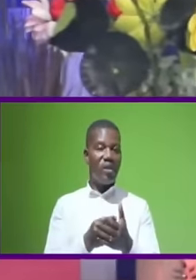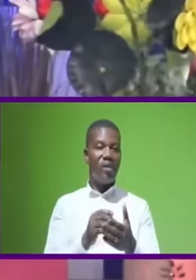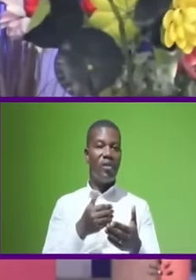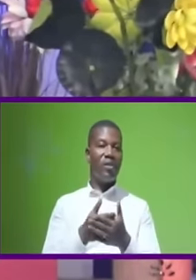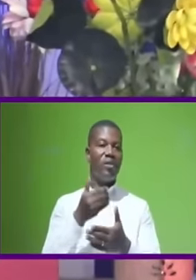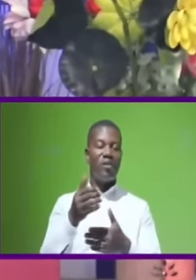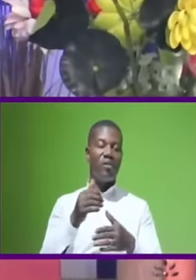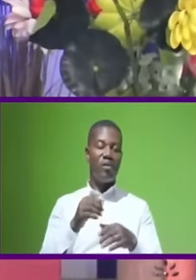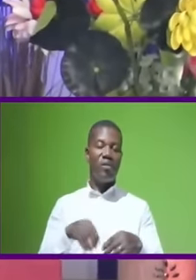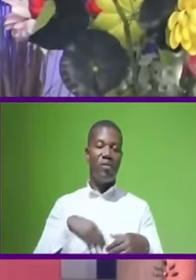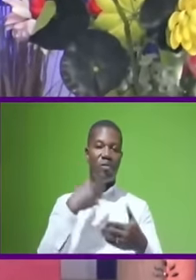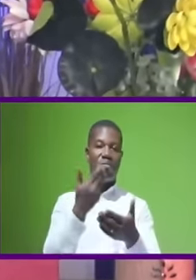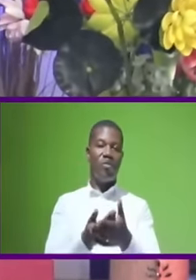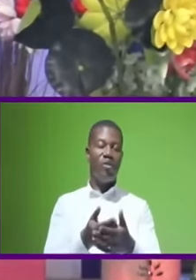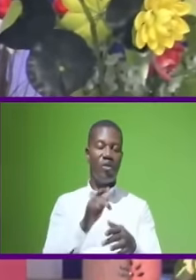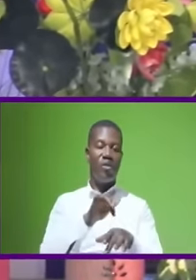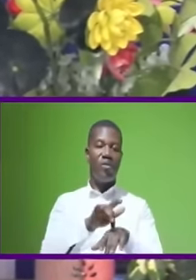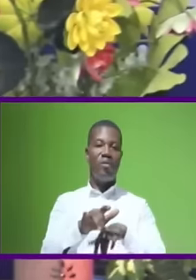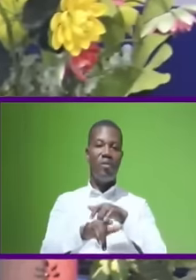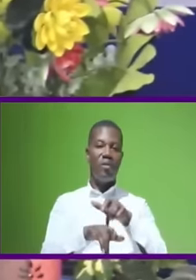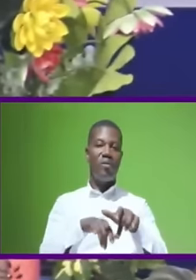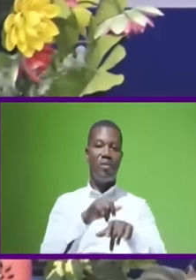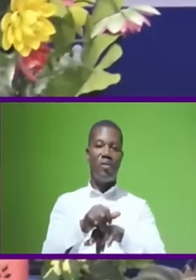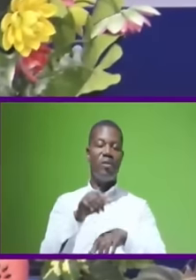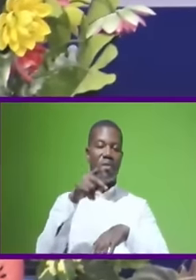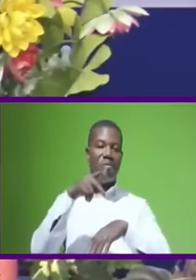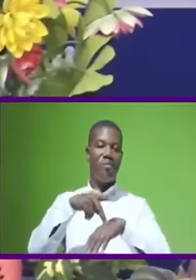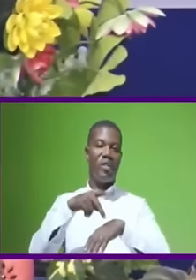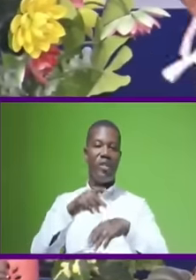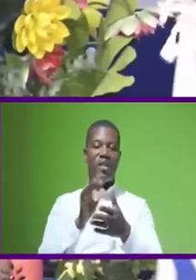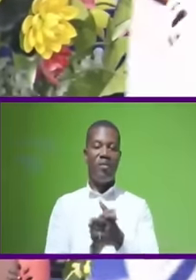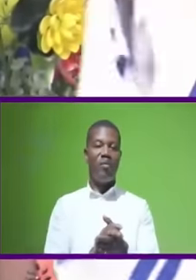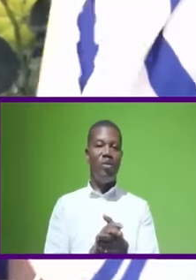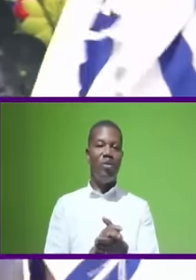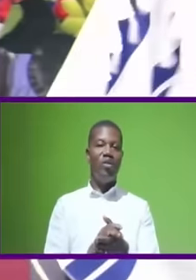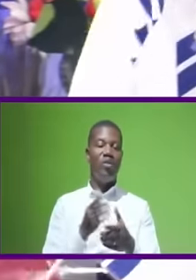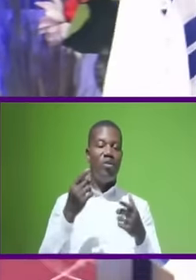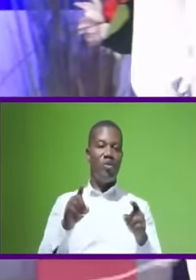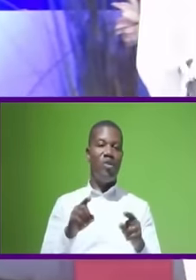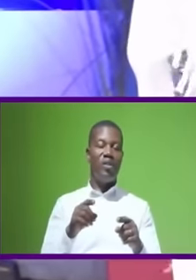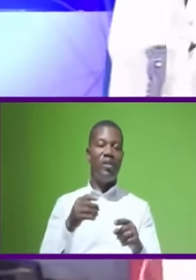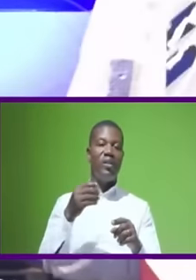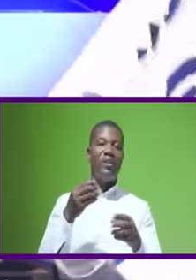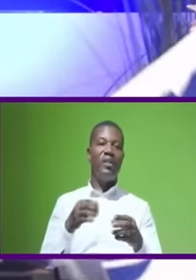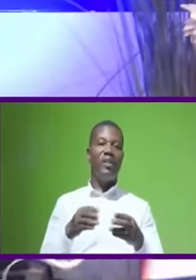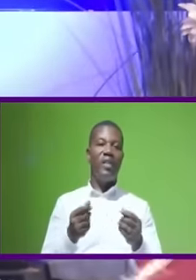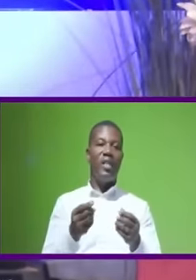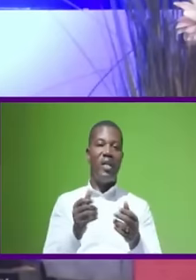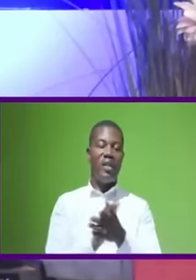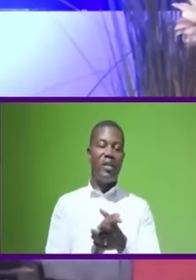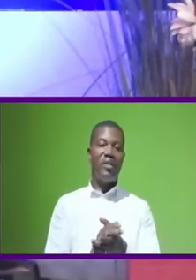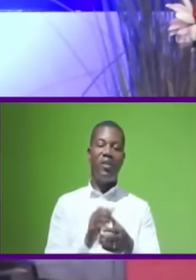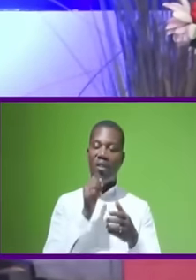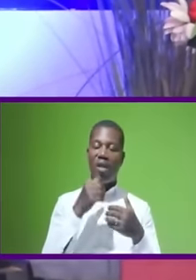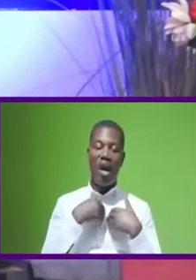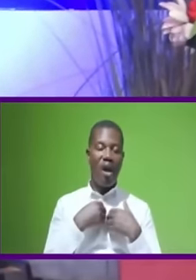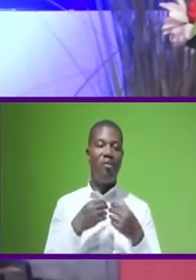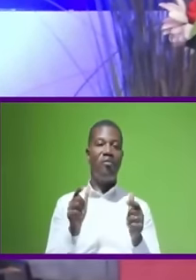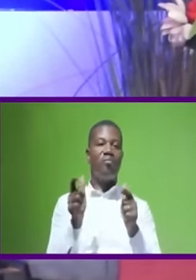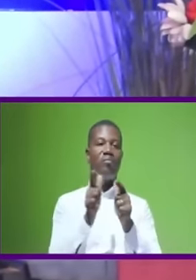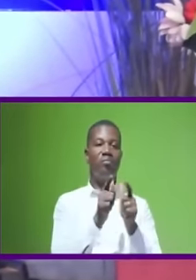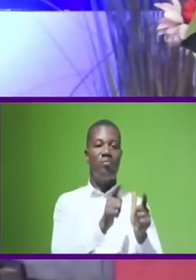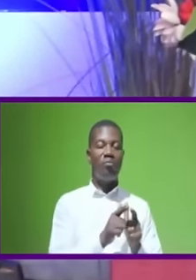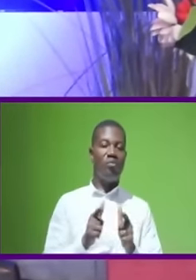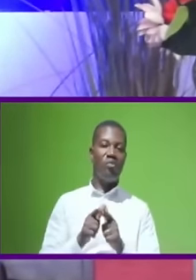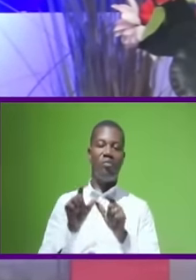no monase. E kodi Peter no monsem wa bra. Asase a won ye nhyemu asukura won ni bi. O hwe be